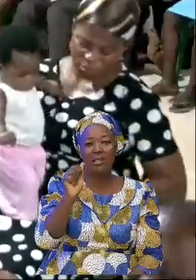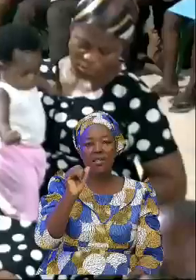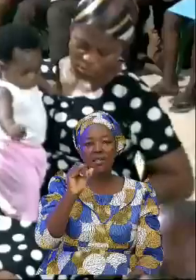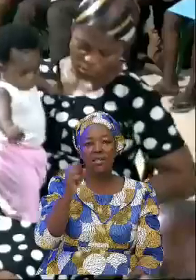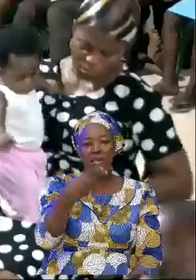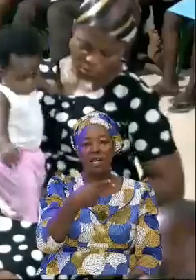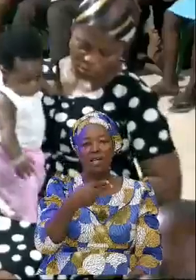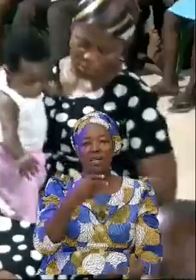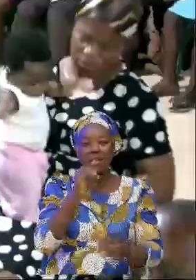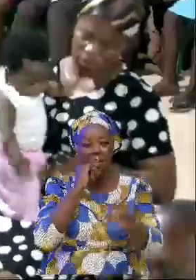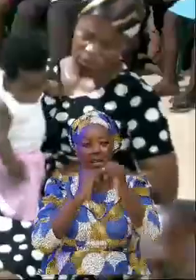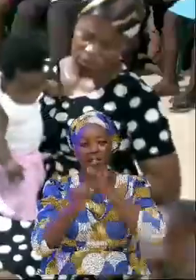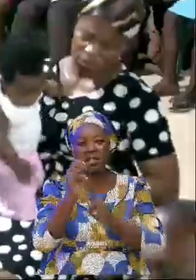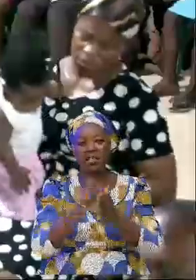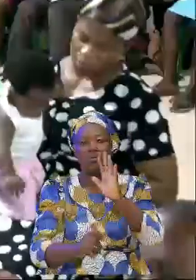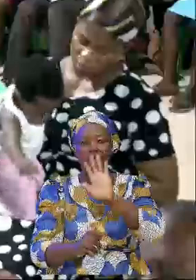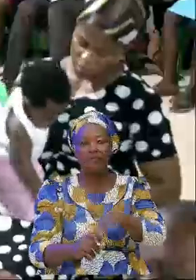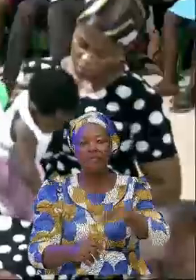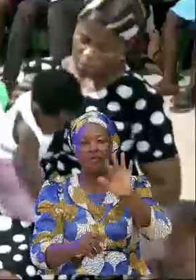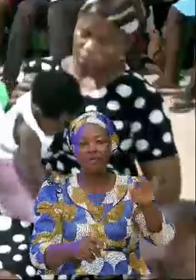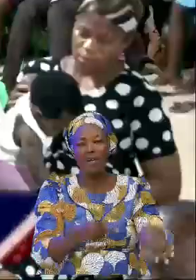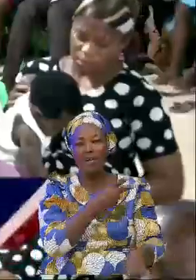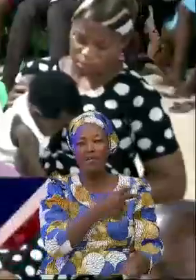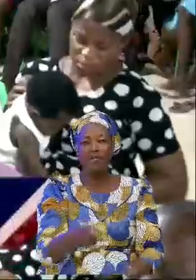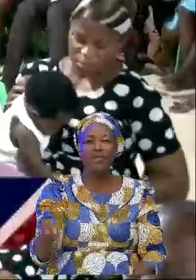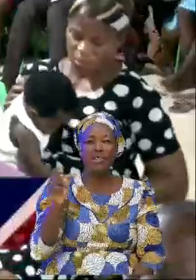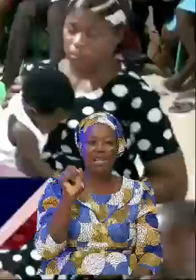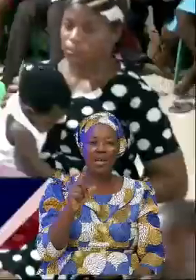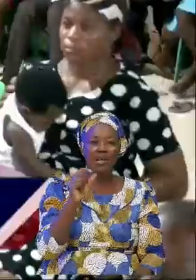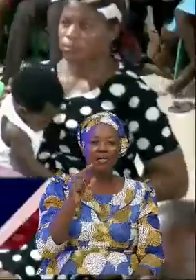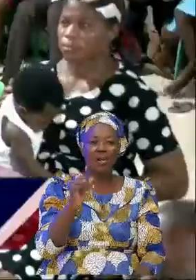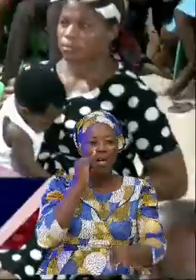55. We're reading from verse 11.